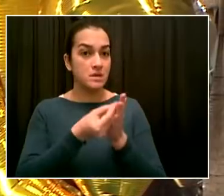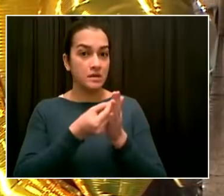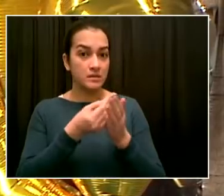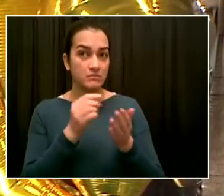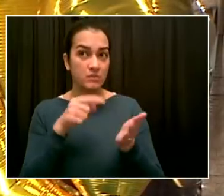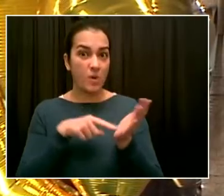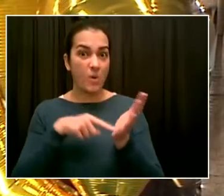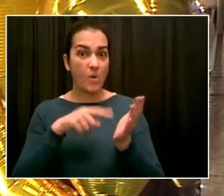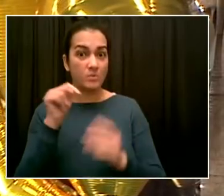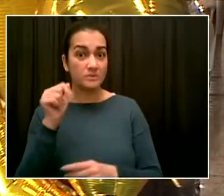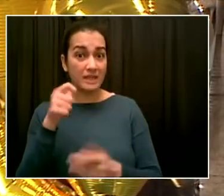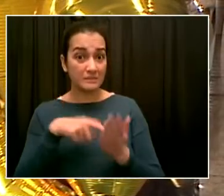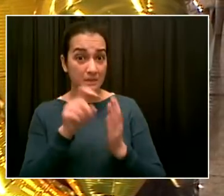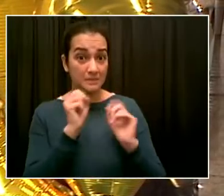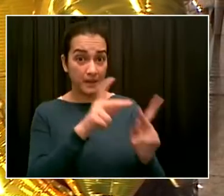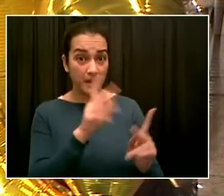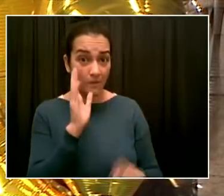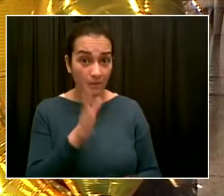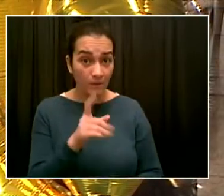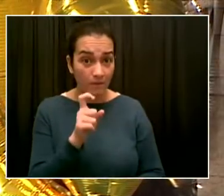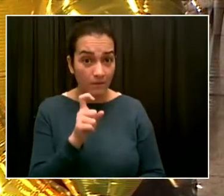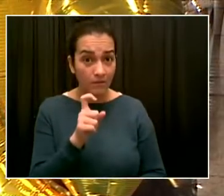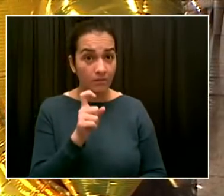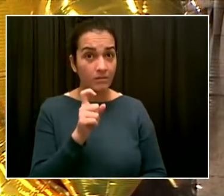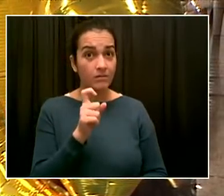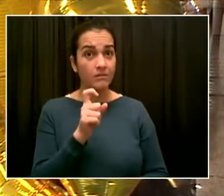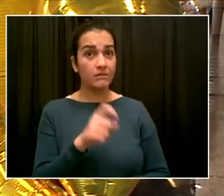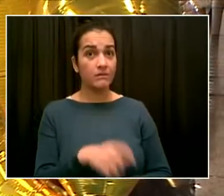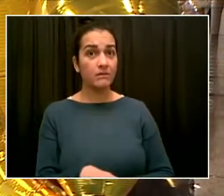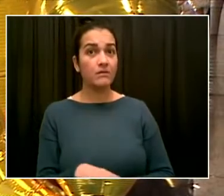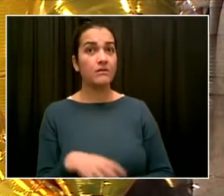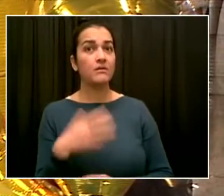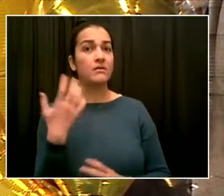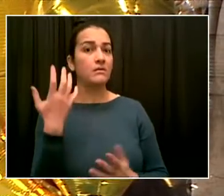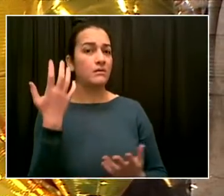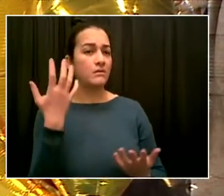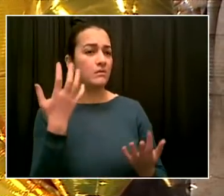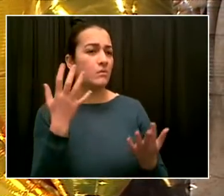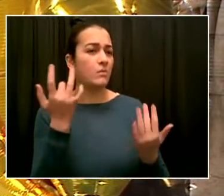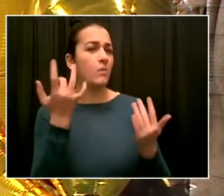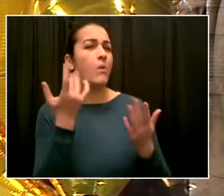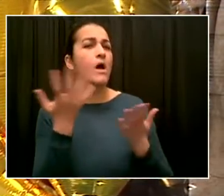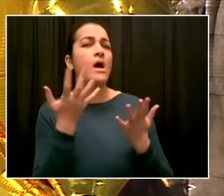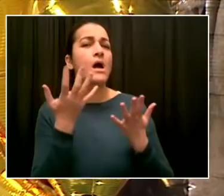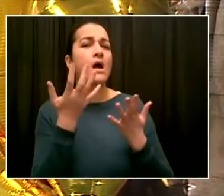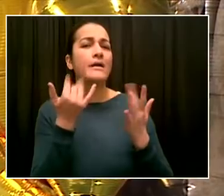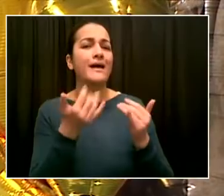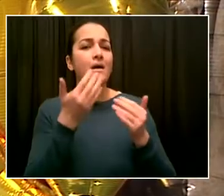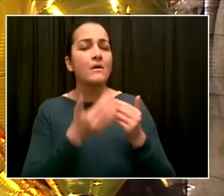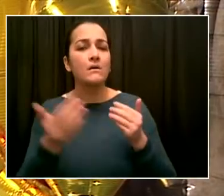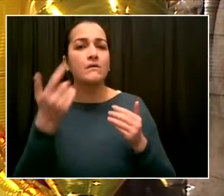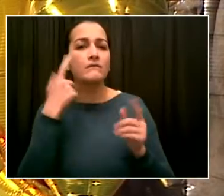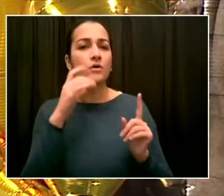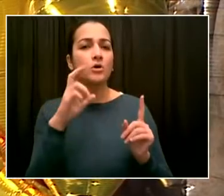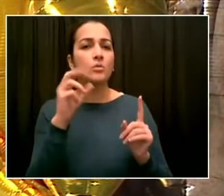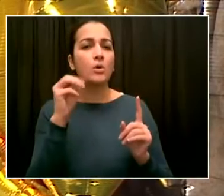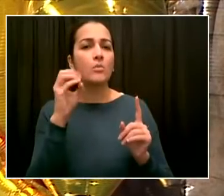Should there be criminal or civil action? Look, I have not seen the report, but I've seen a summary,